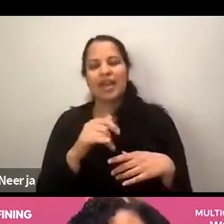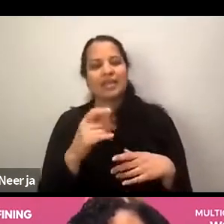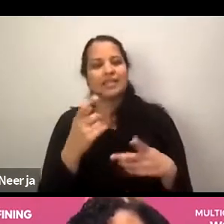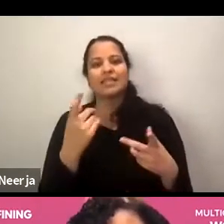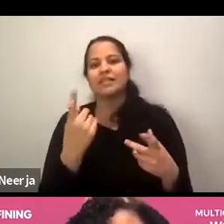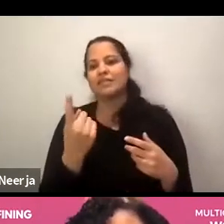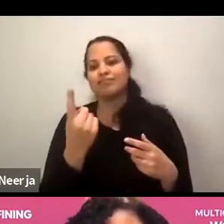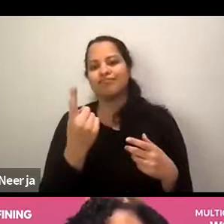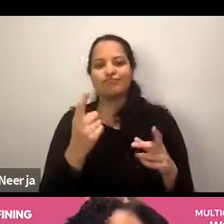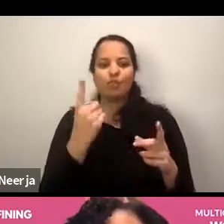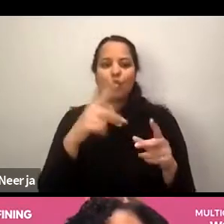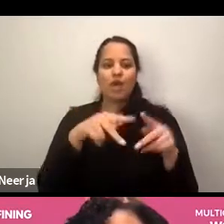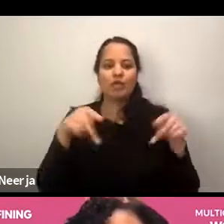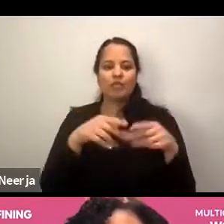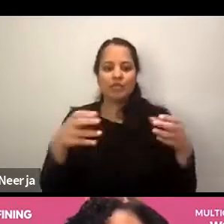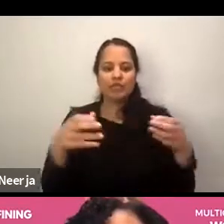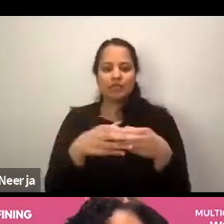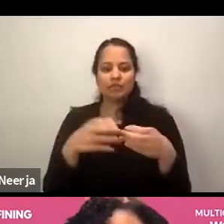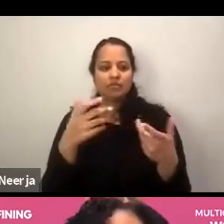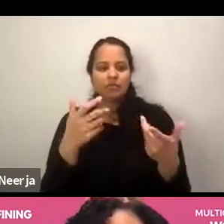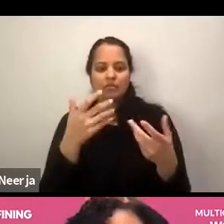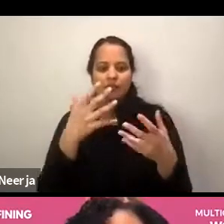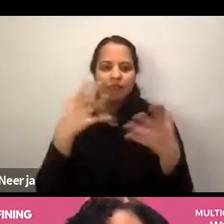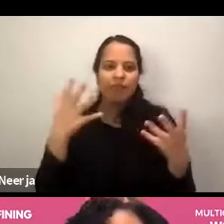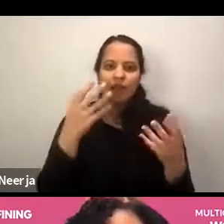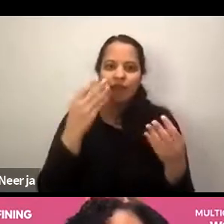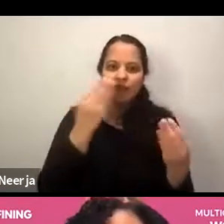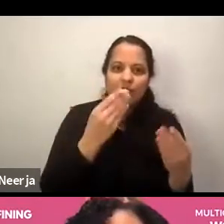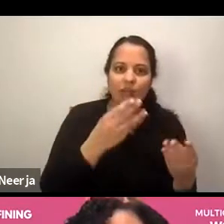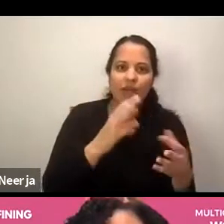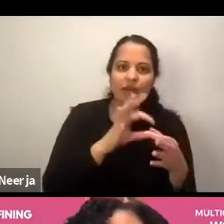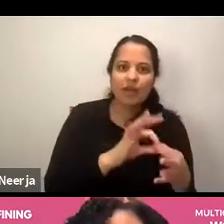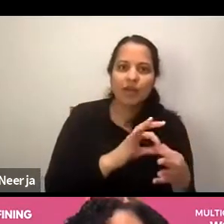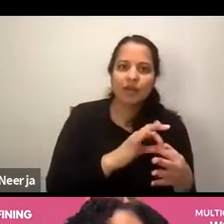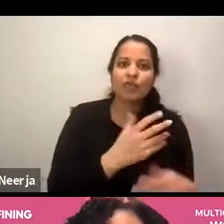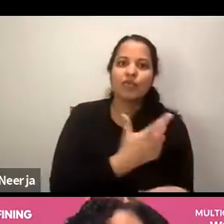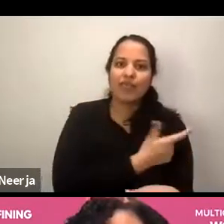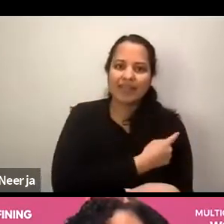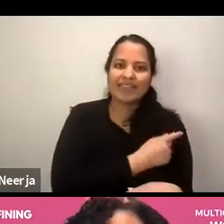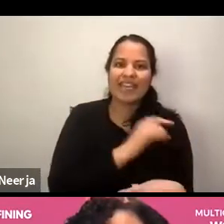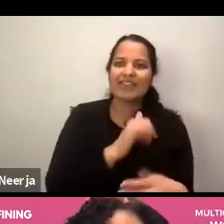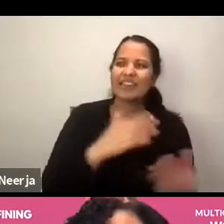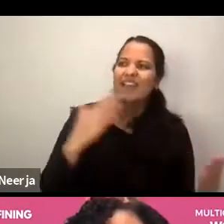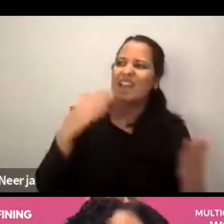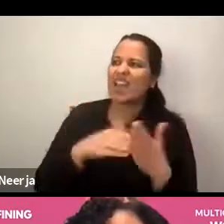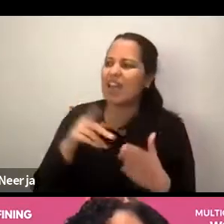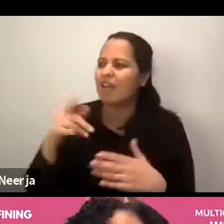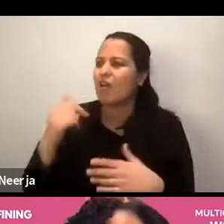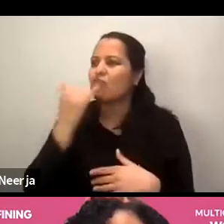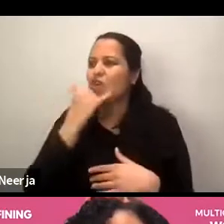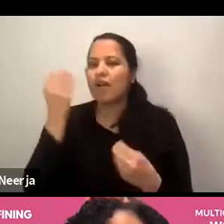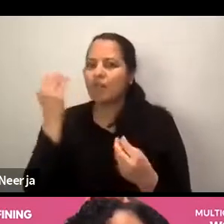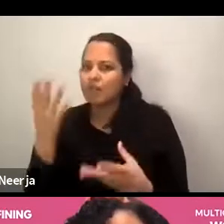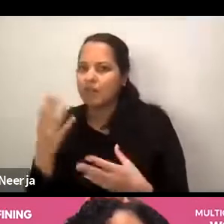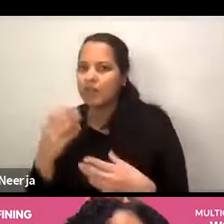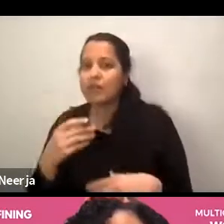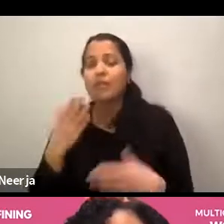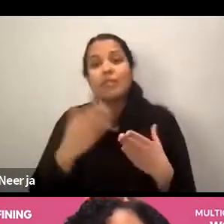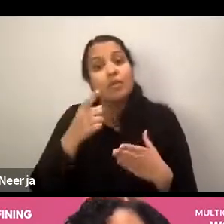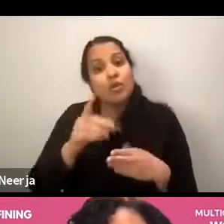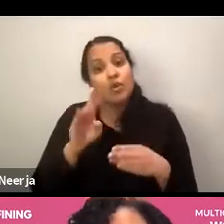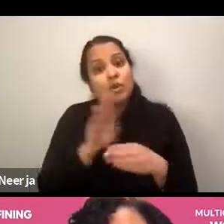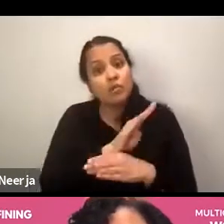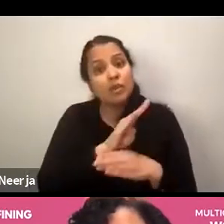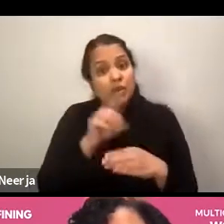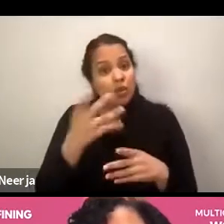with real-time information about the vaccine to specifically combat misinformation. And so if you're a corporation out there and you want to